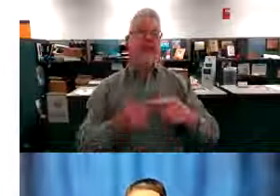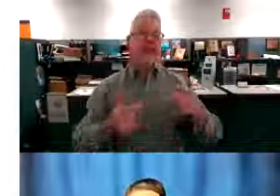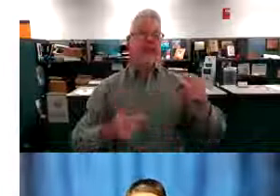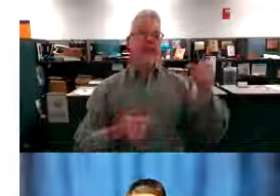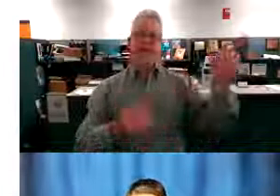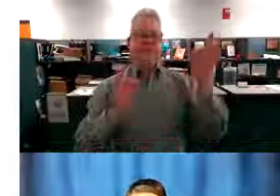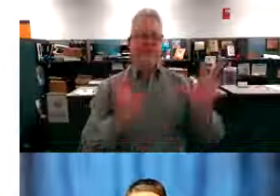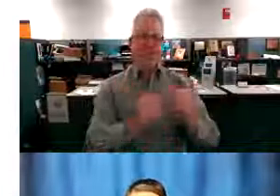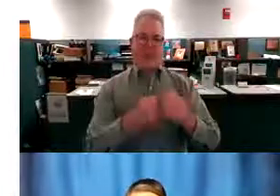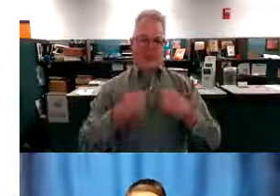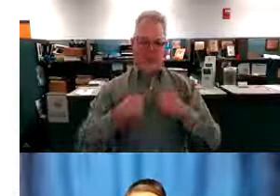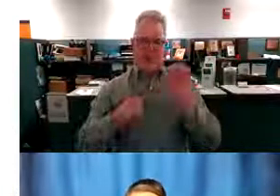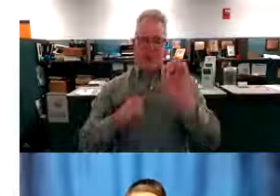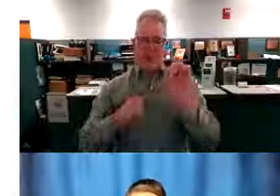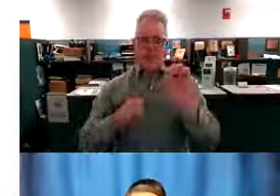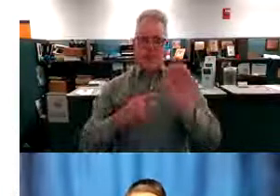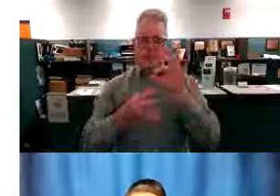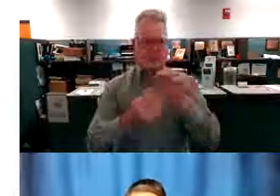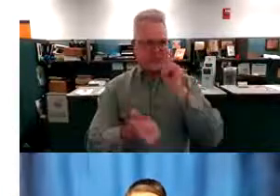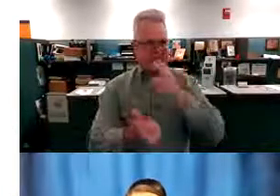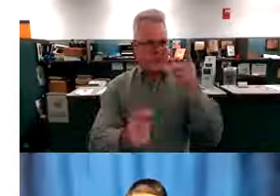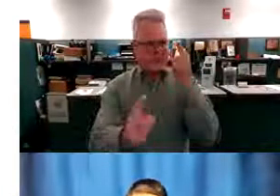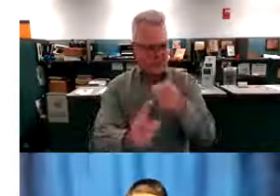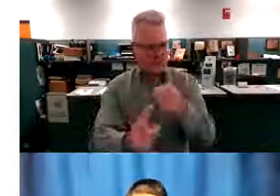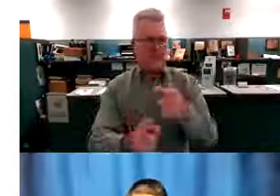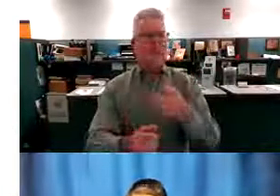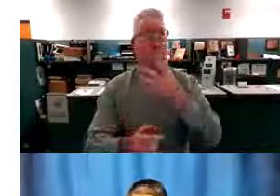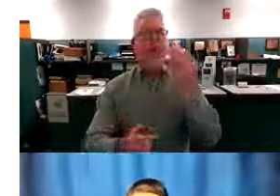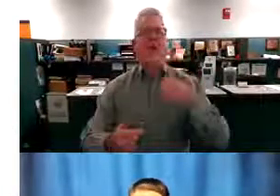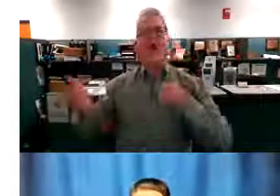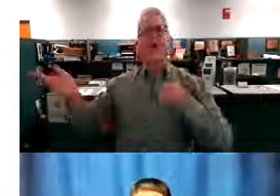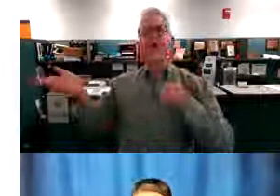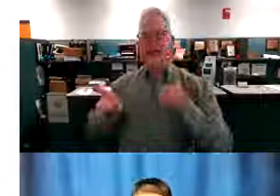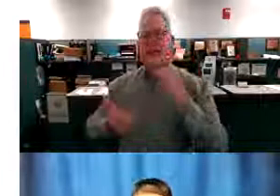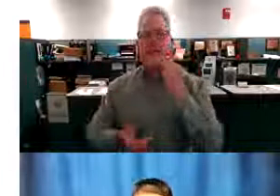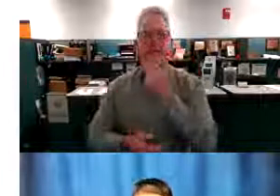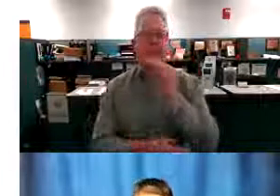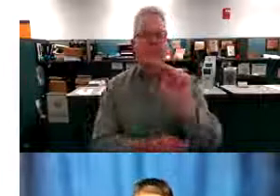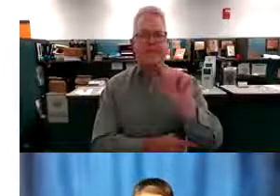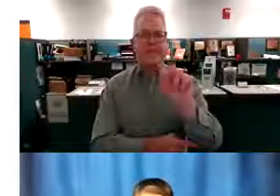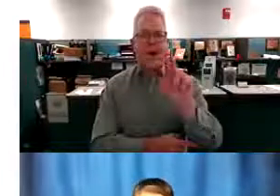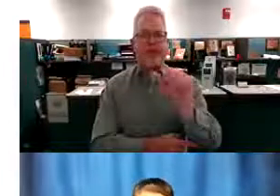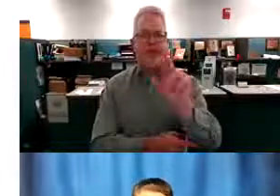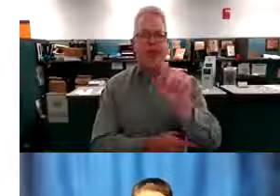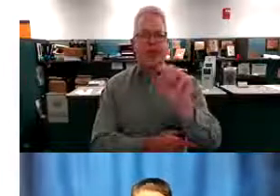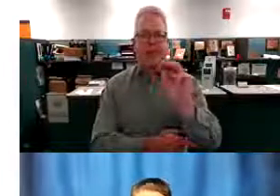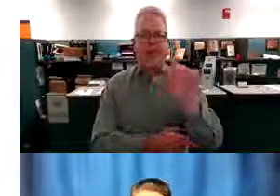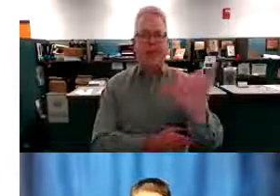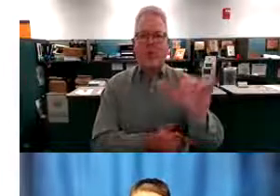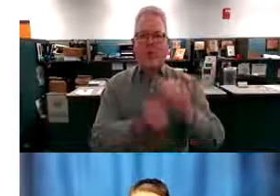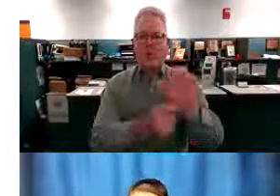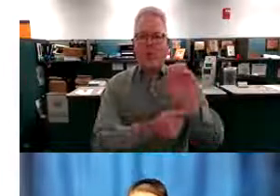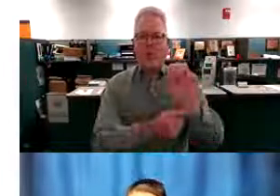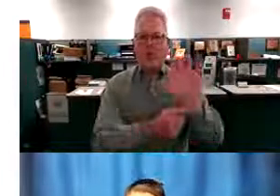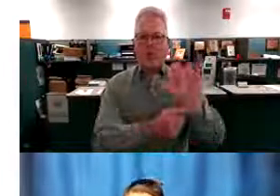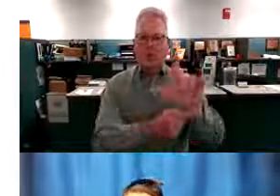for ideas. And then they decided, myself and Ernest specifically, to talk about the deaf and hard of hearing. And